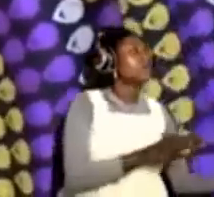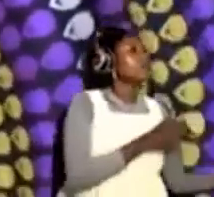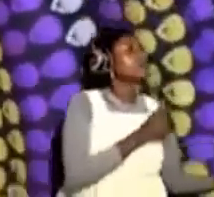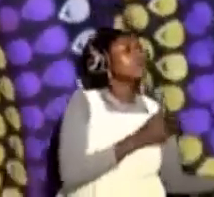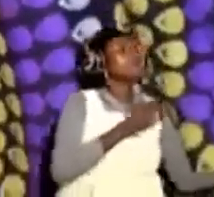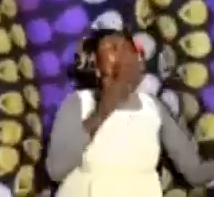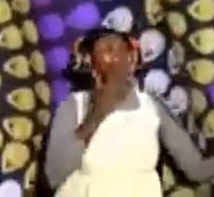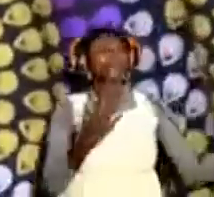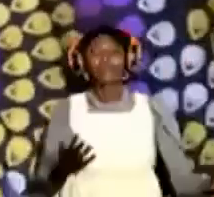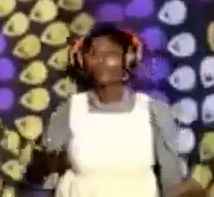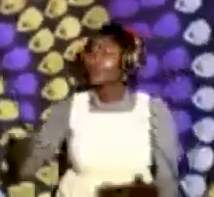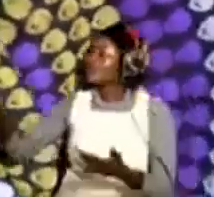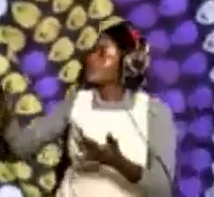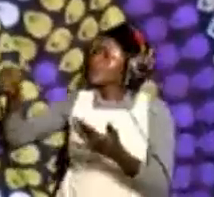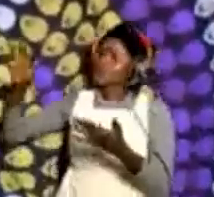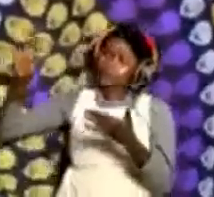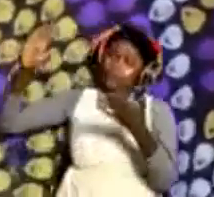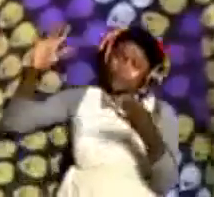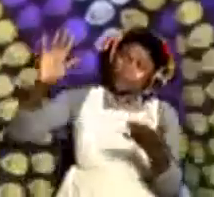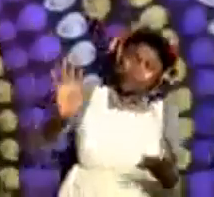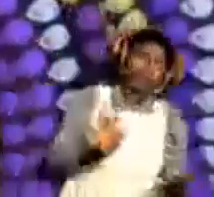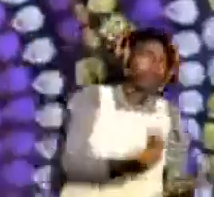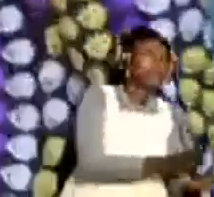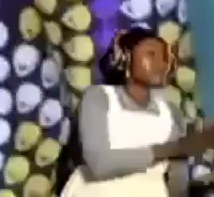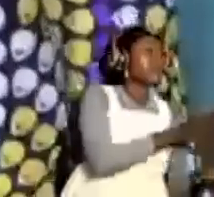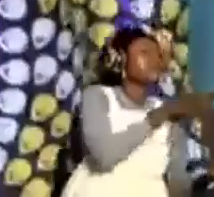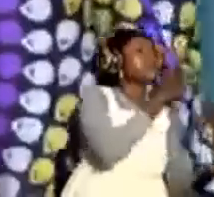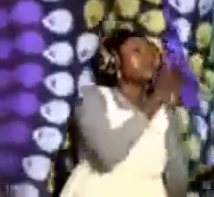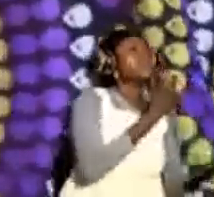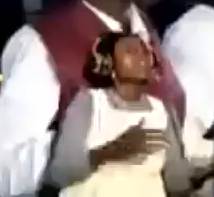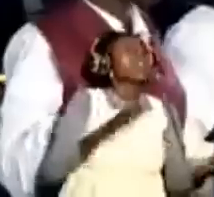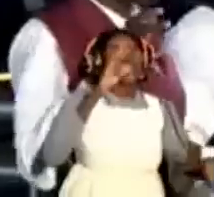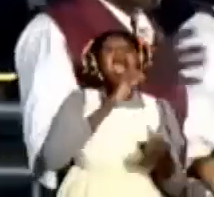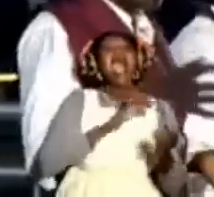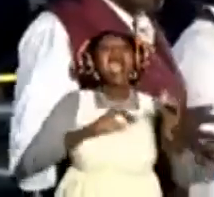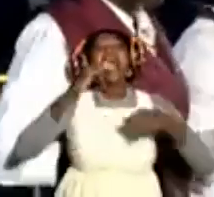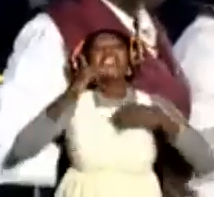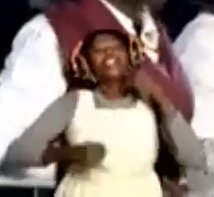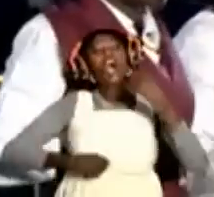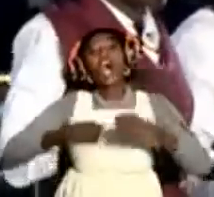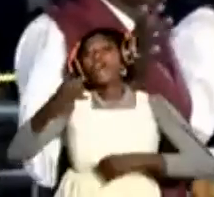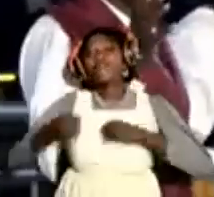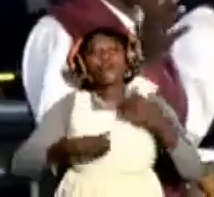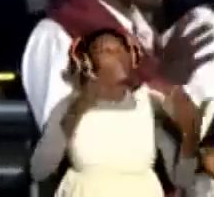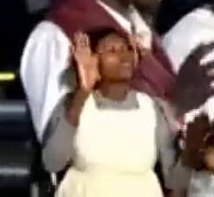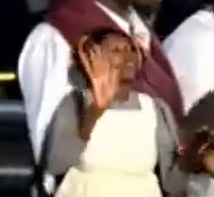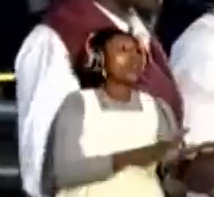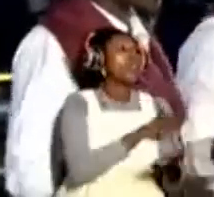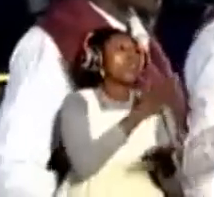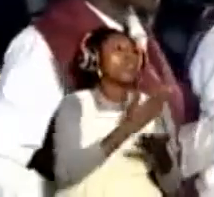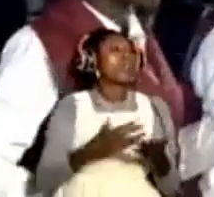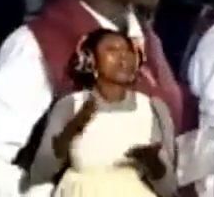At me a home. All faith is gone. All joyful song.